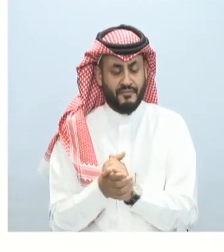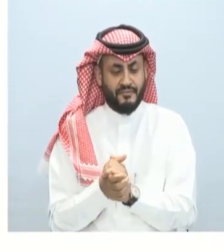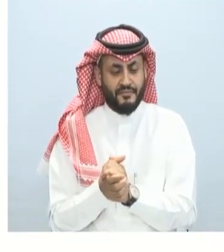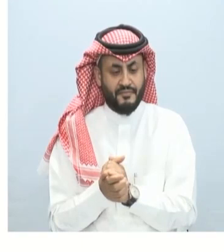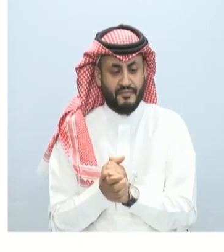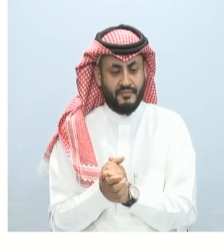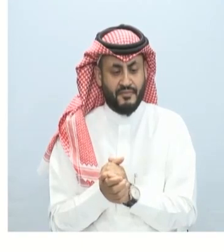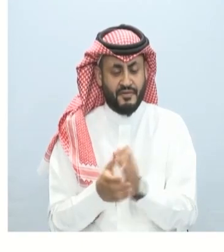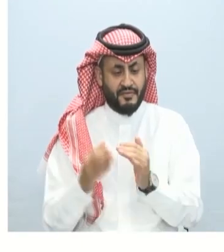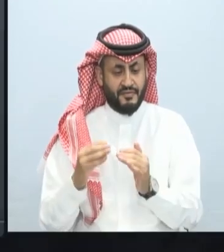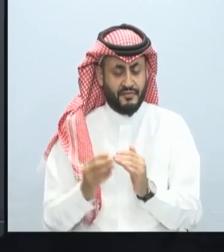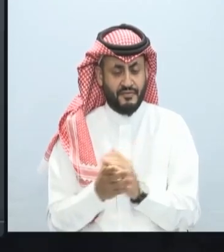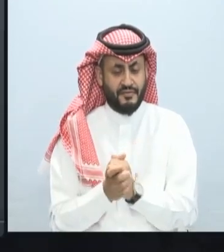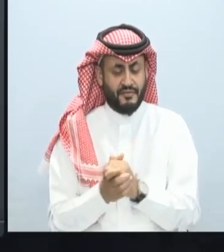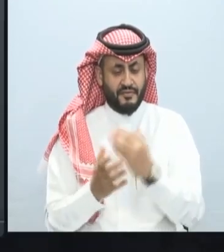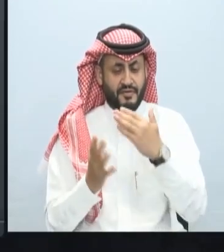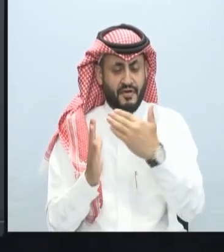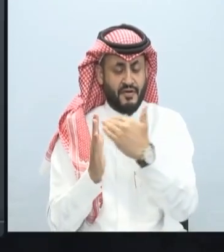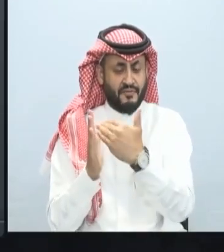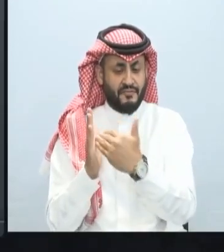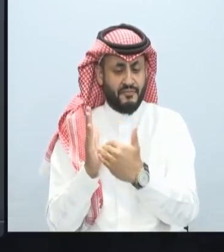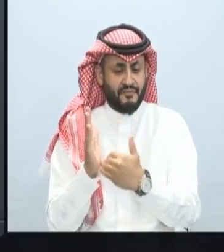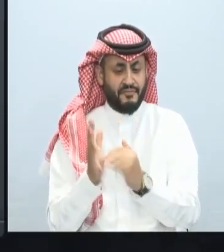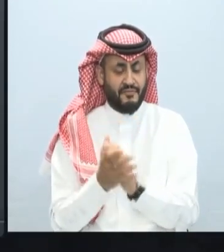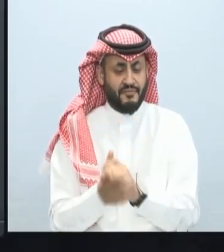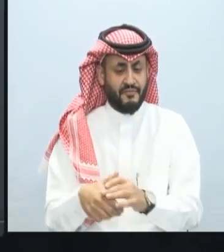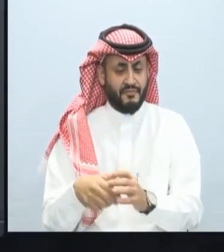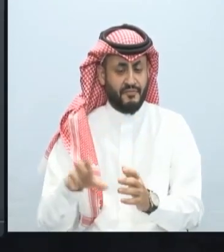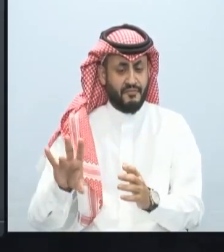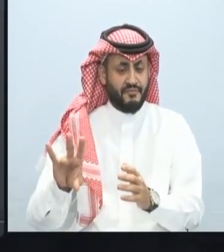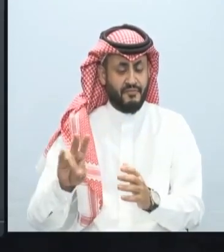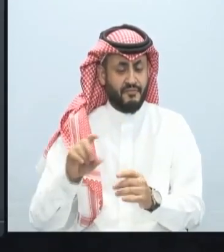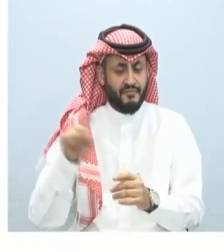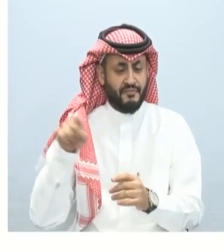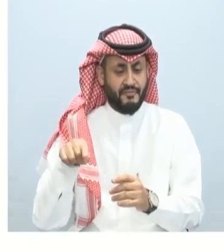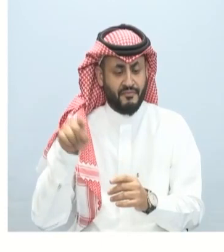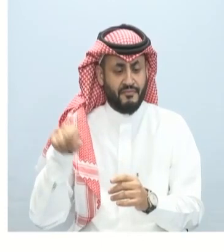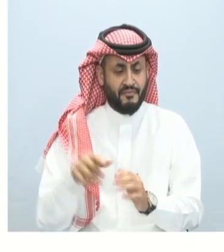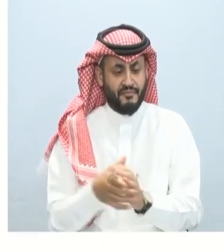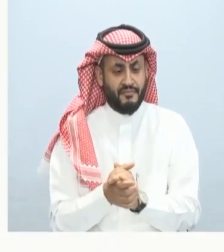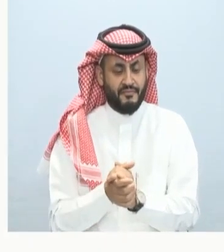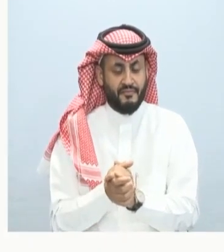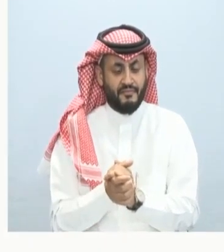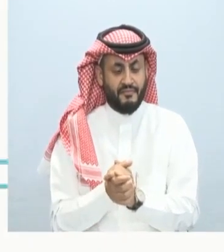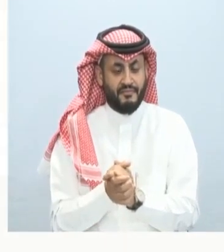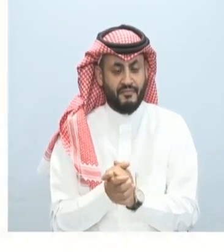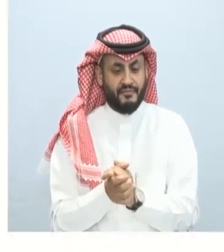So basically, I'm going to just divide them here. We have here 7 questions. So let's see what we can this answer together.